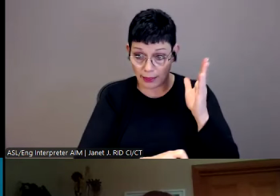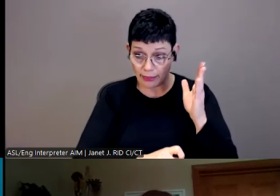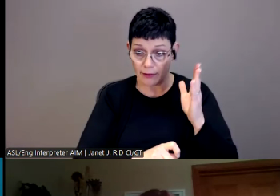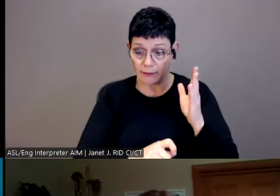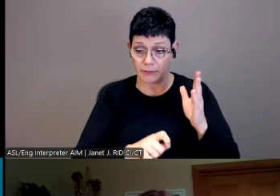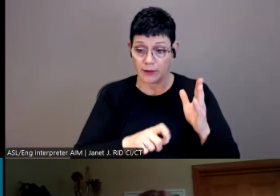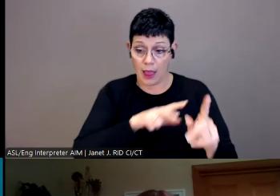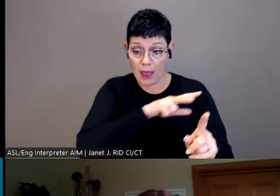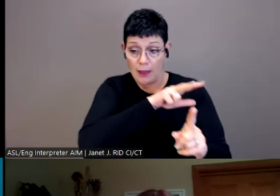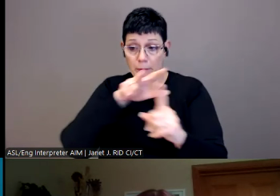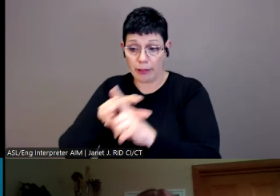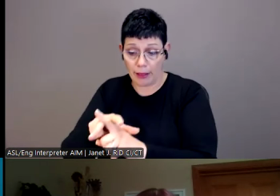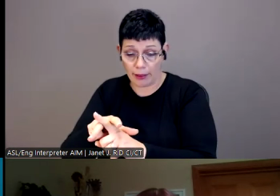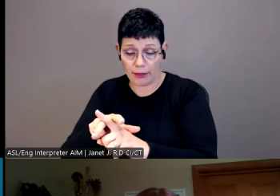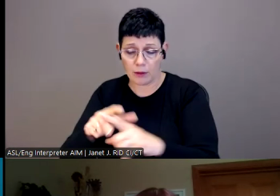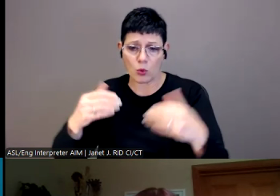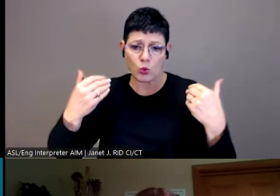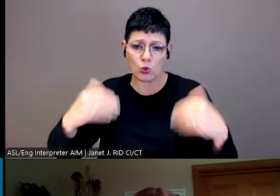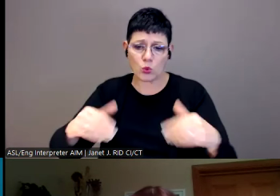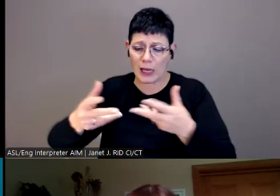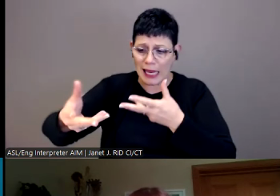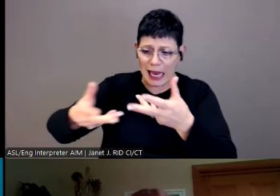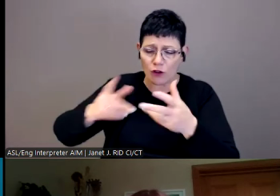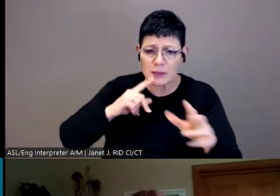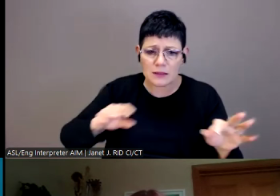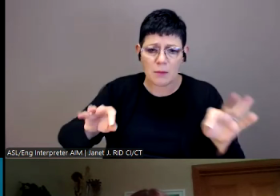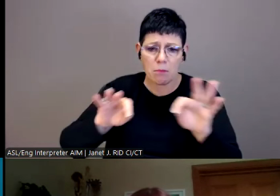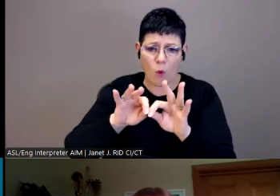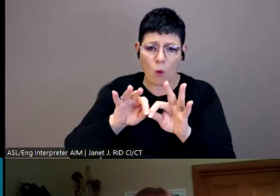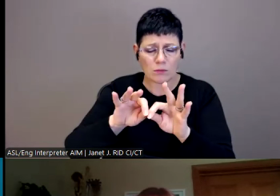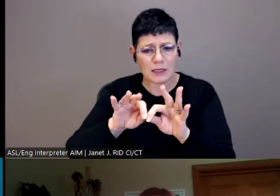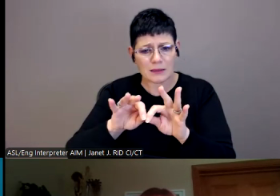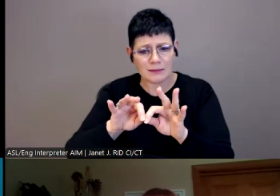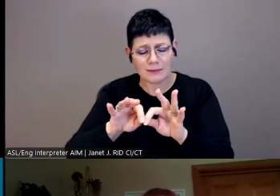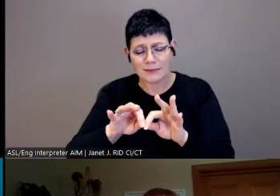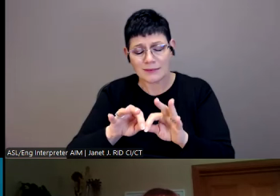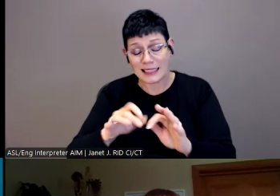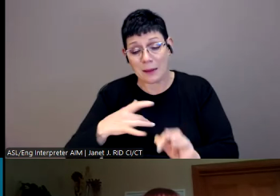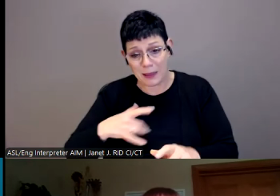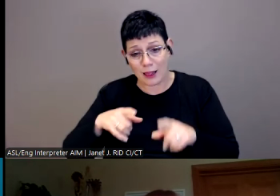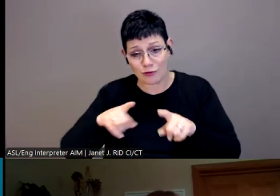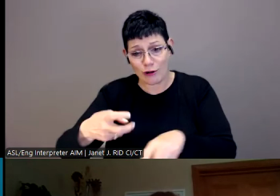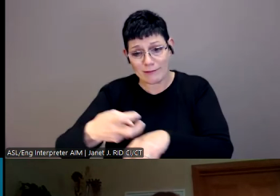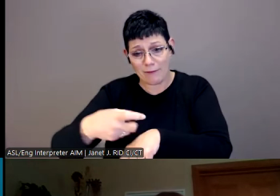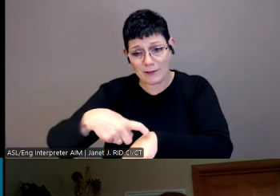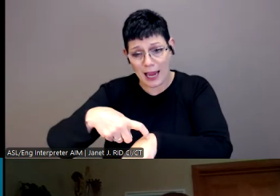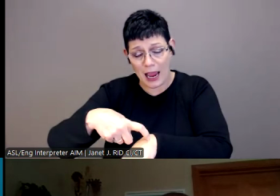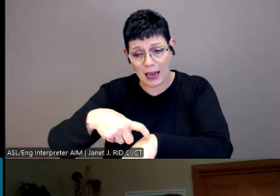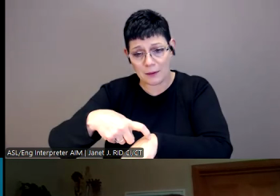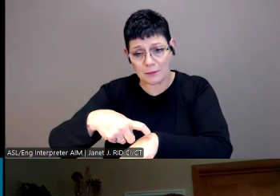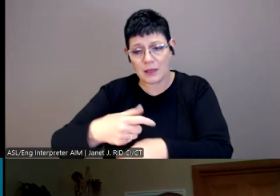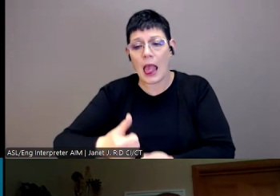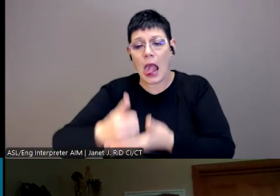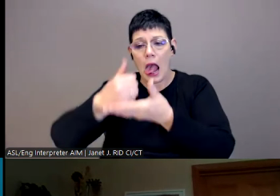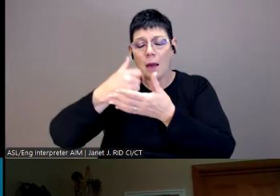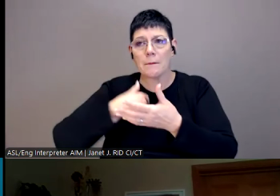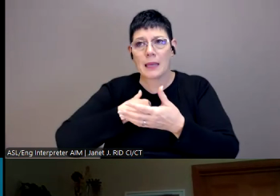of the times when engagement is most important, which is the toughest times, it really helped me break out of some of my